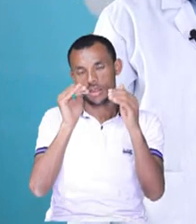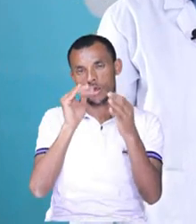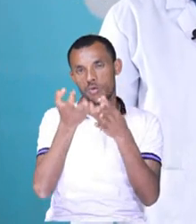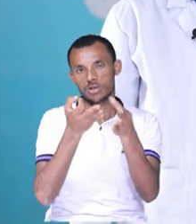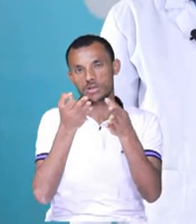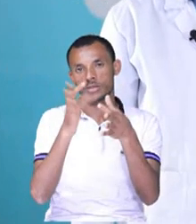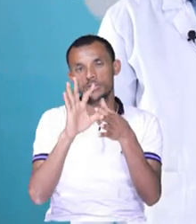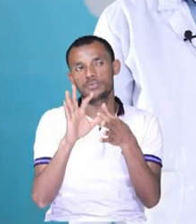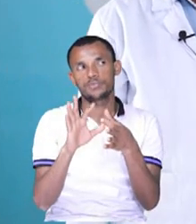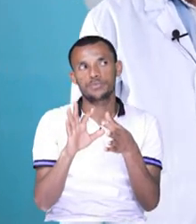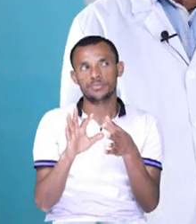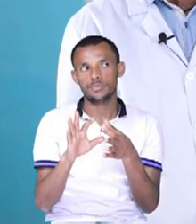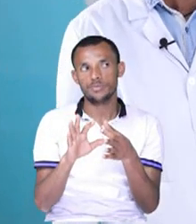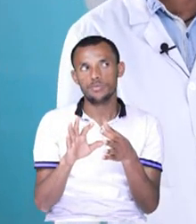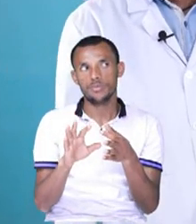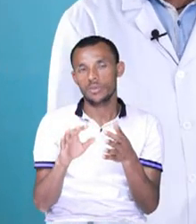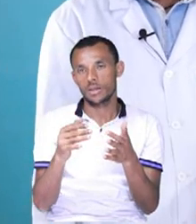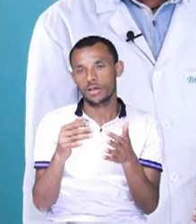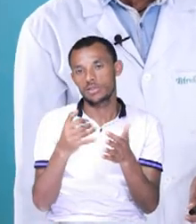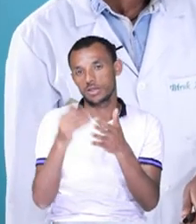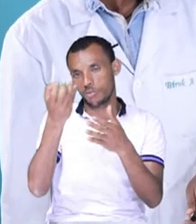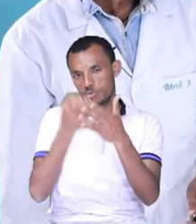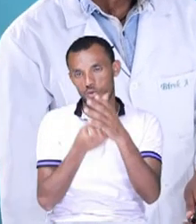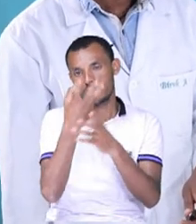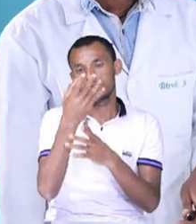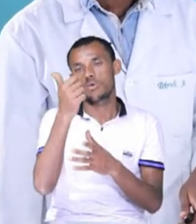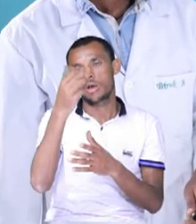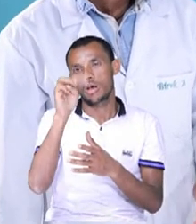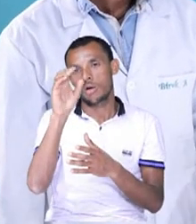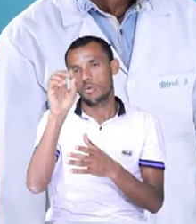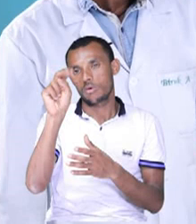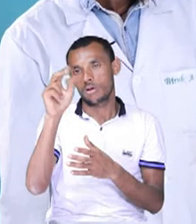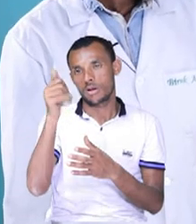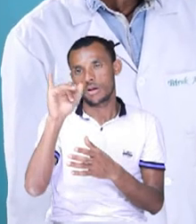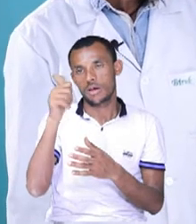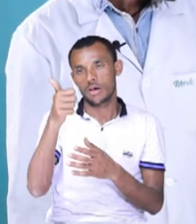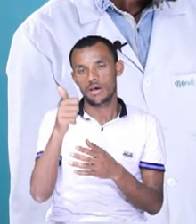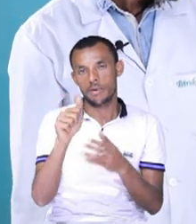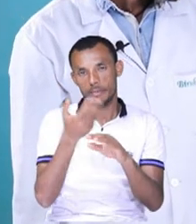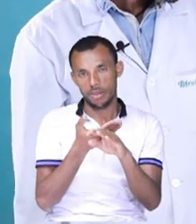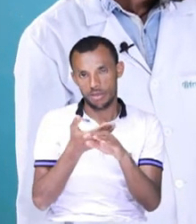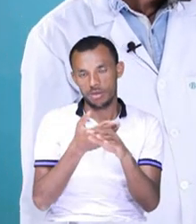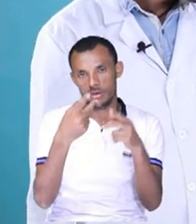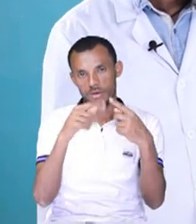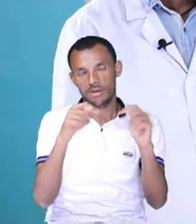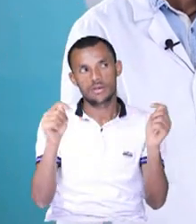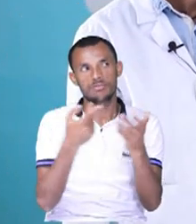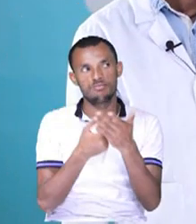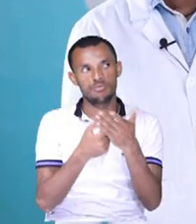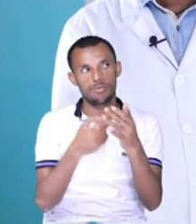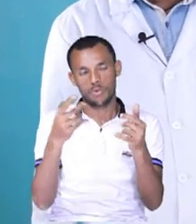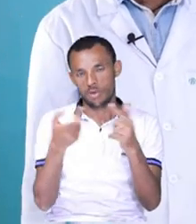one? Haber process, the production of ammonia. Students, please try this